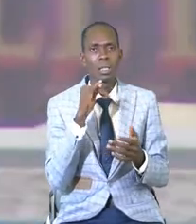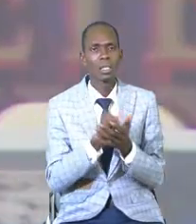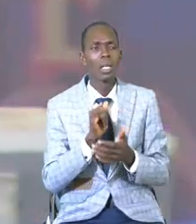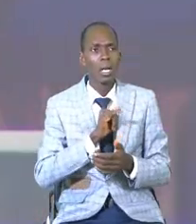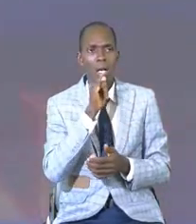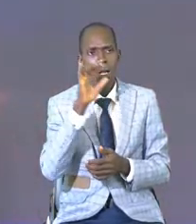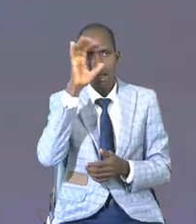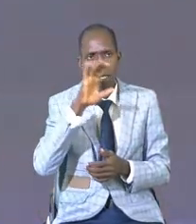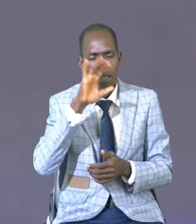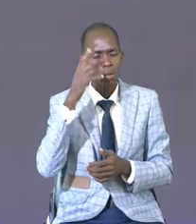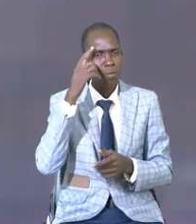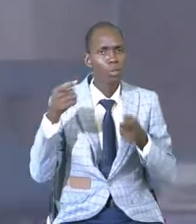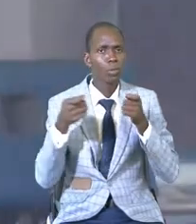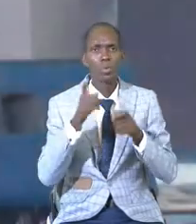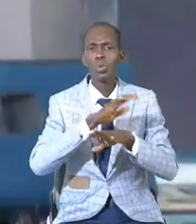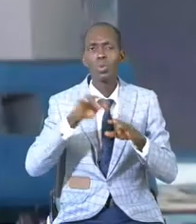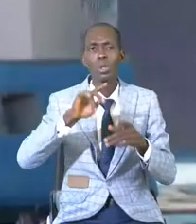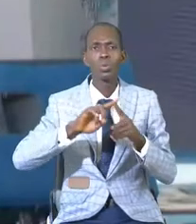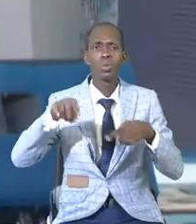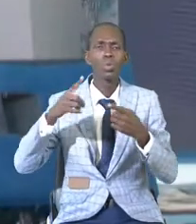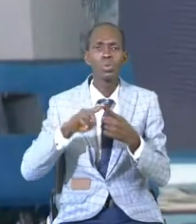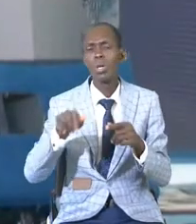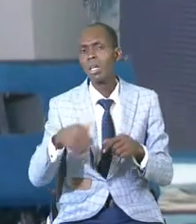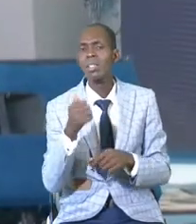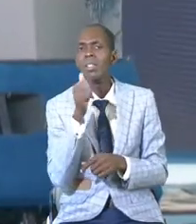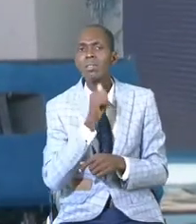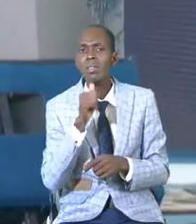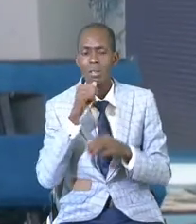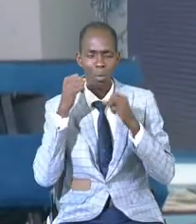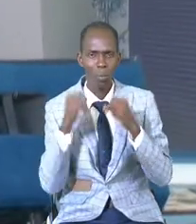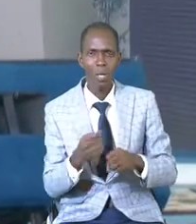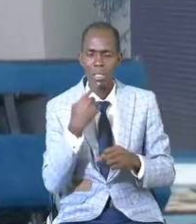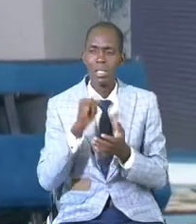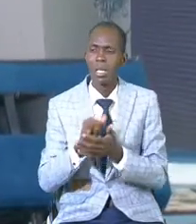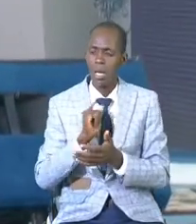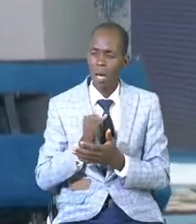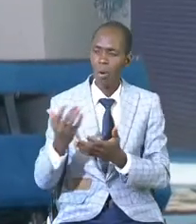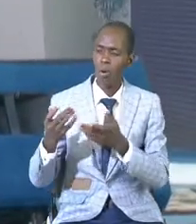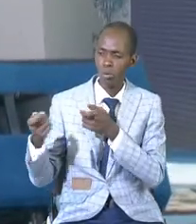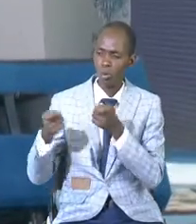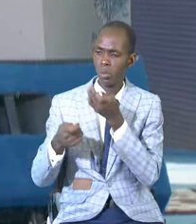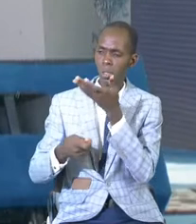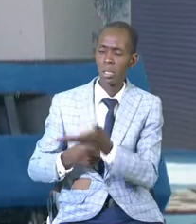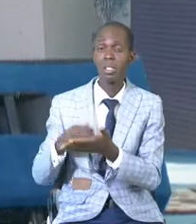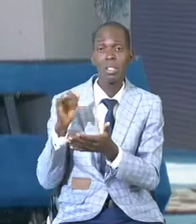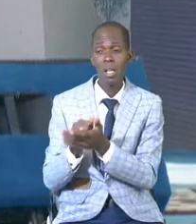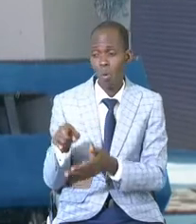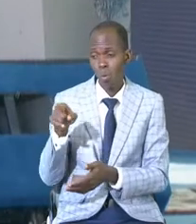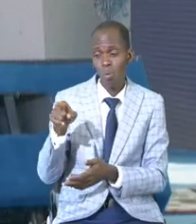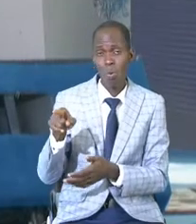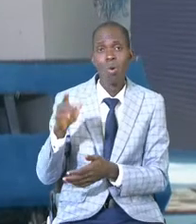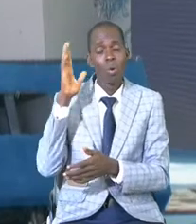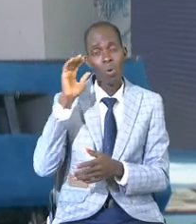don't have to go to any secret power and say, I'm looking for dominion. That one will damn your soul.